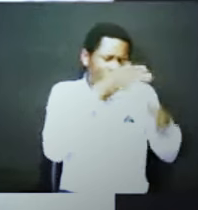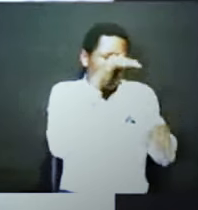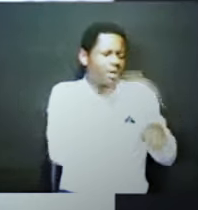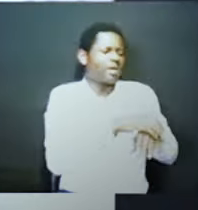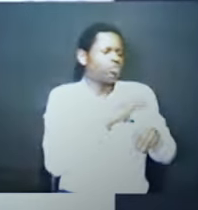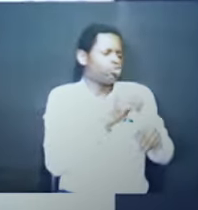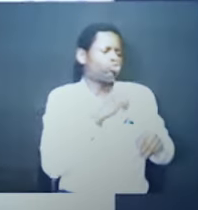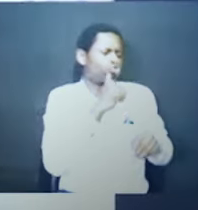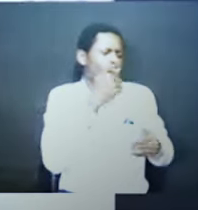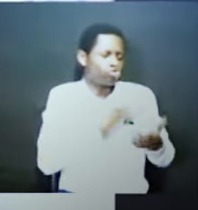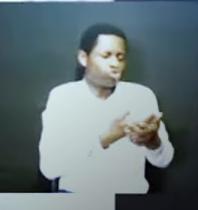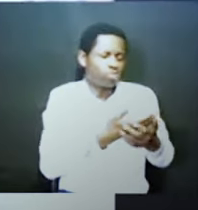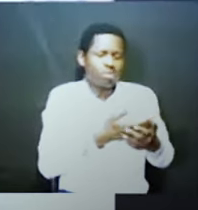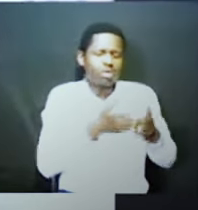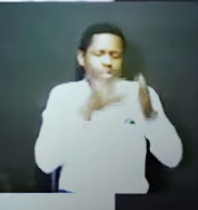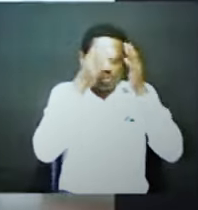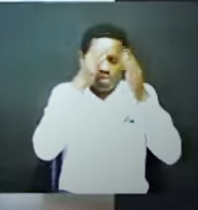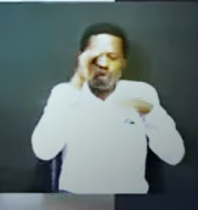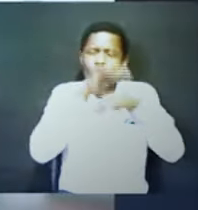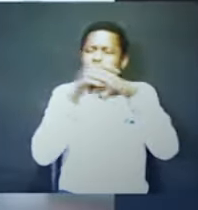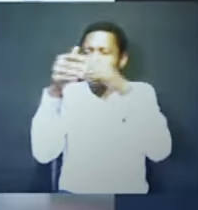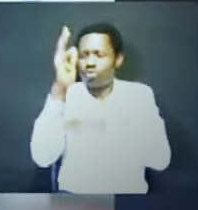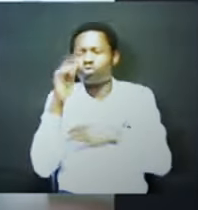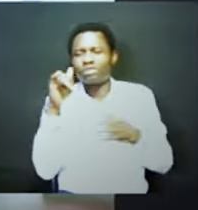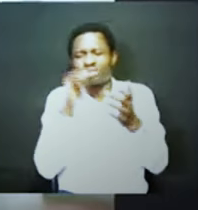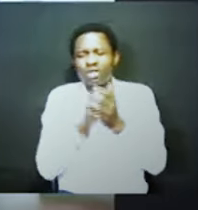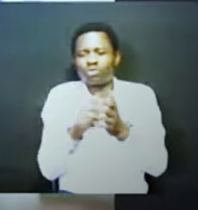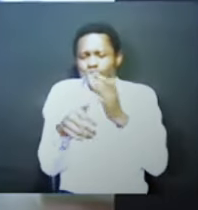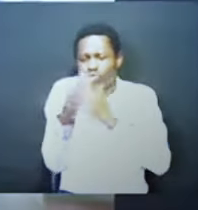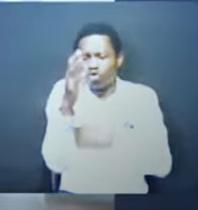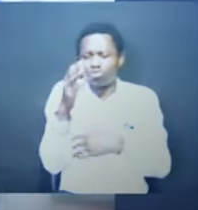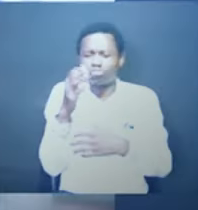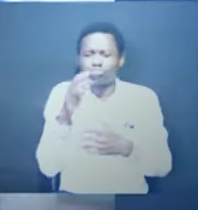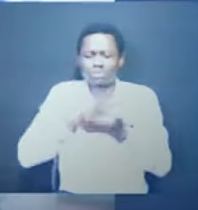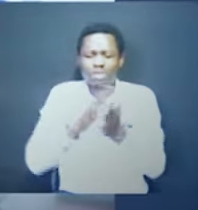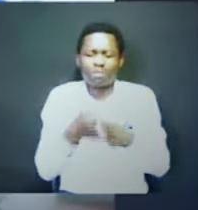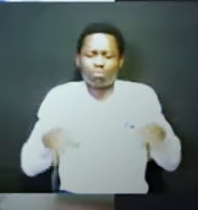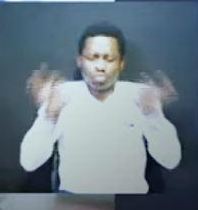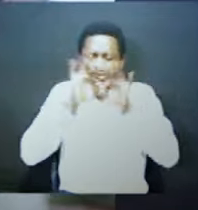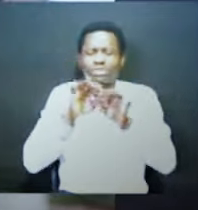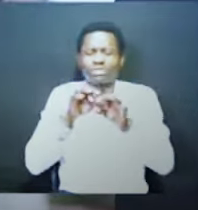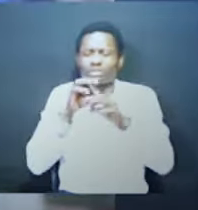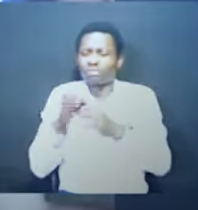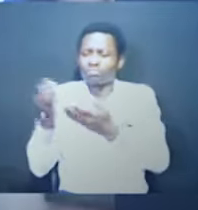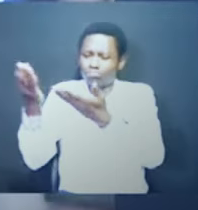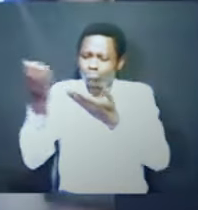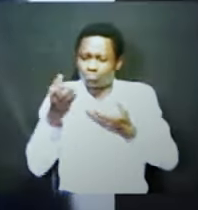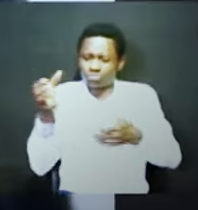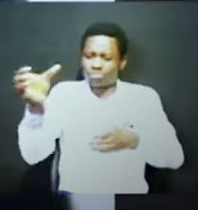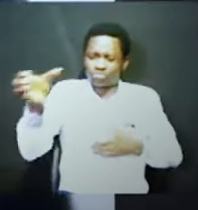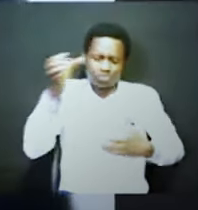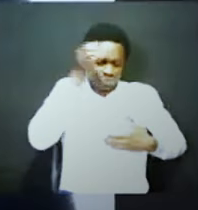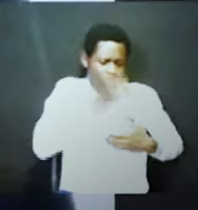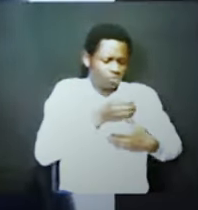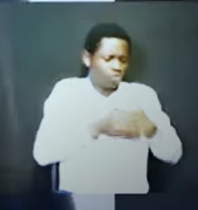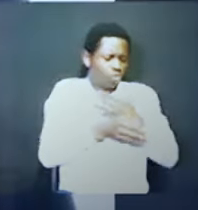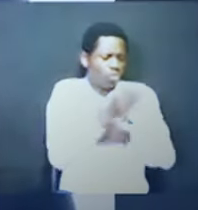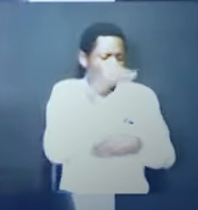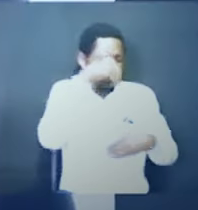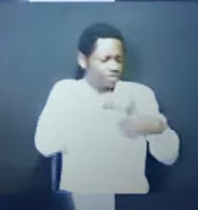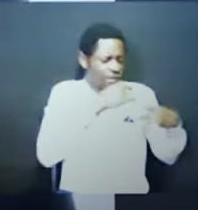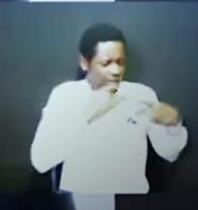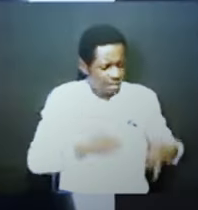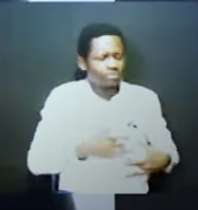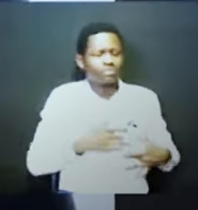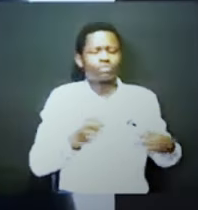have our throne. Let us pray that God will have our throne. Let us pray that God